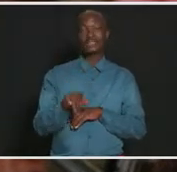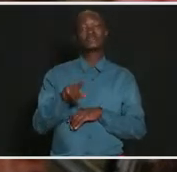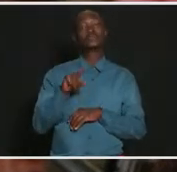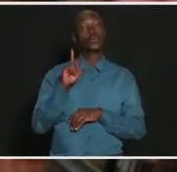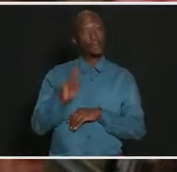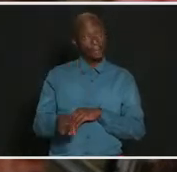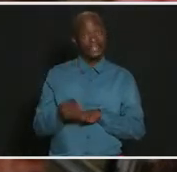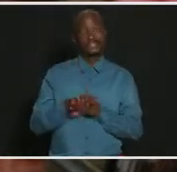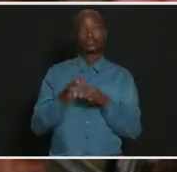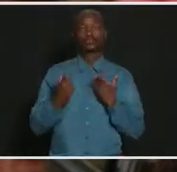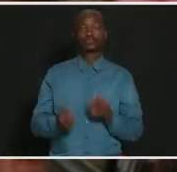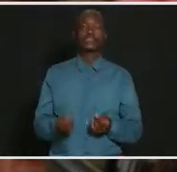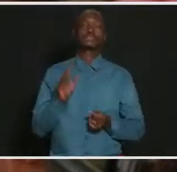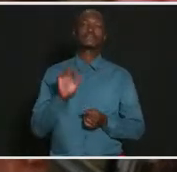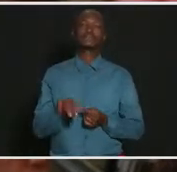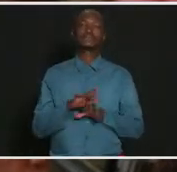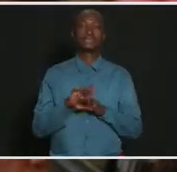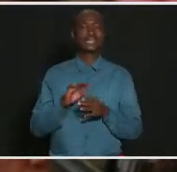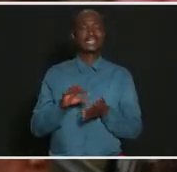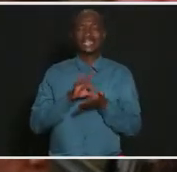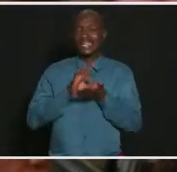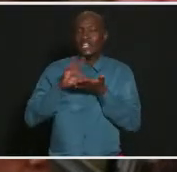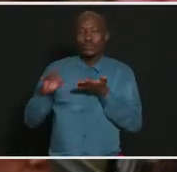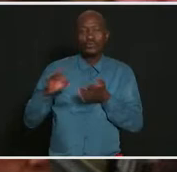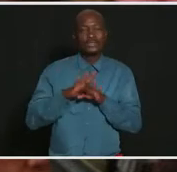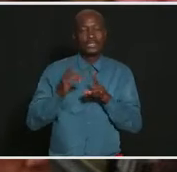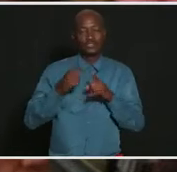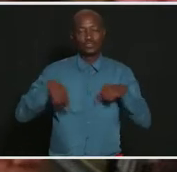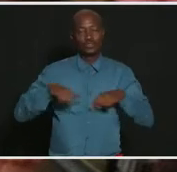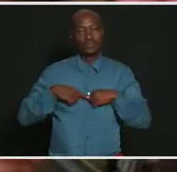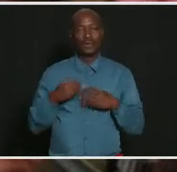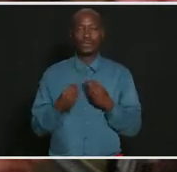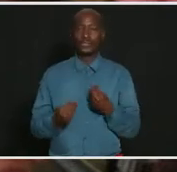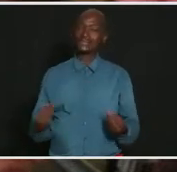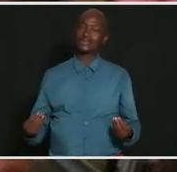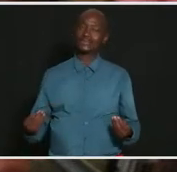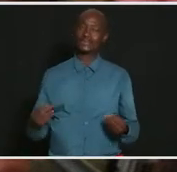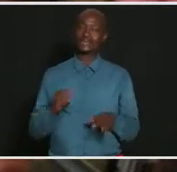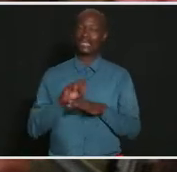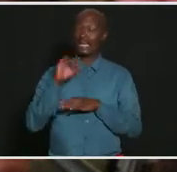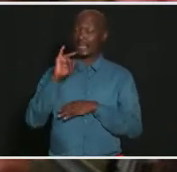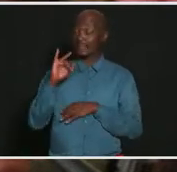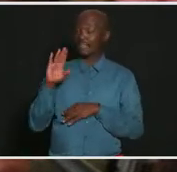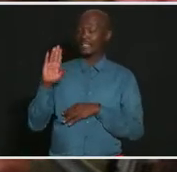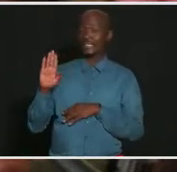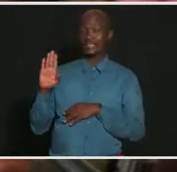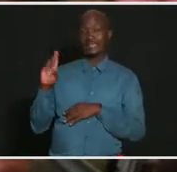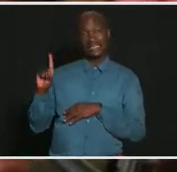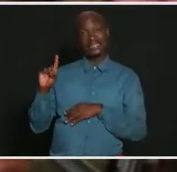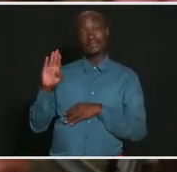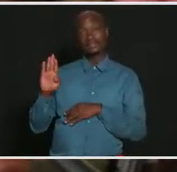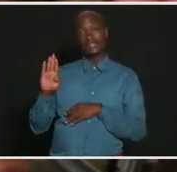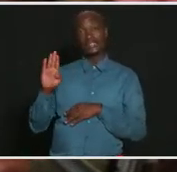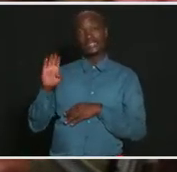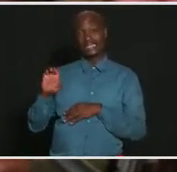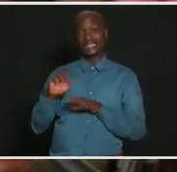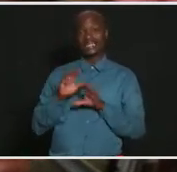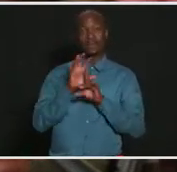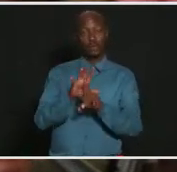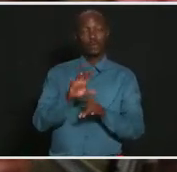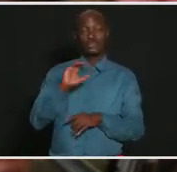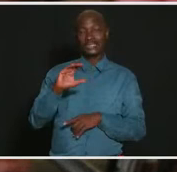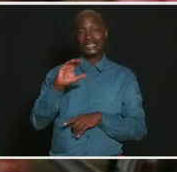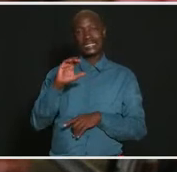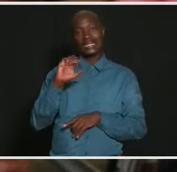will have to pay is the innocence of our children we when the dbe imposed CSE and